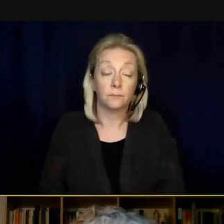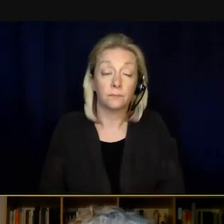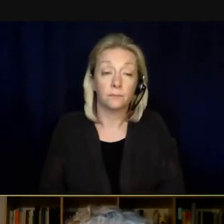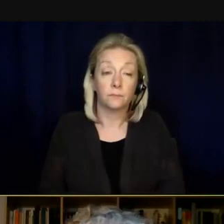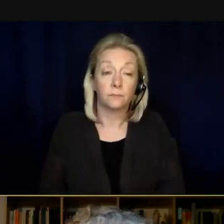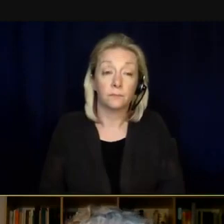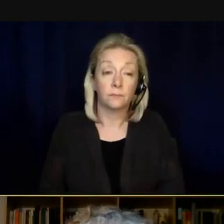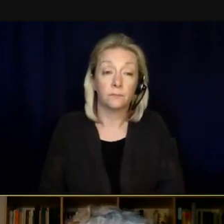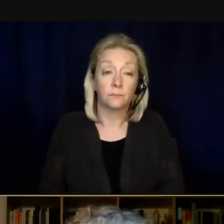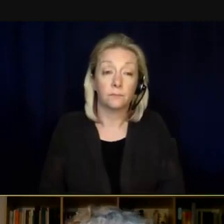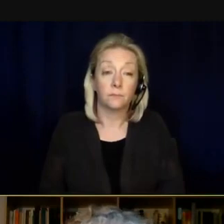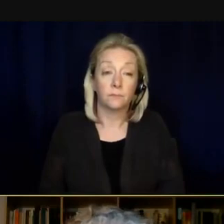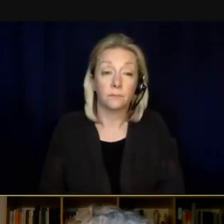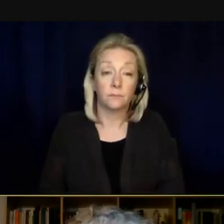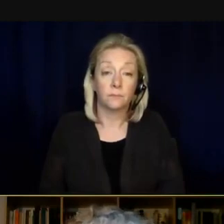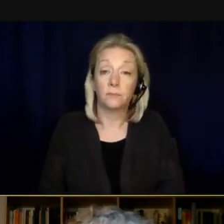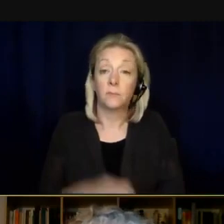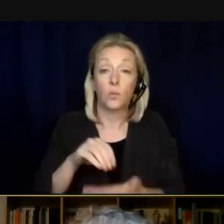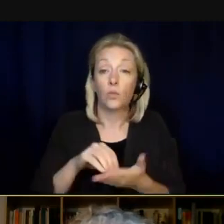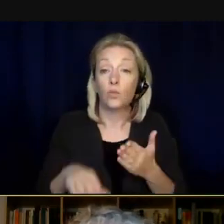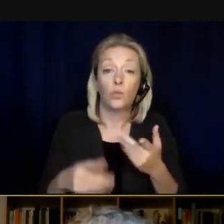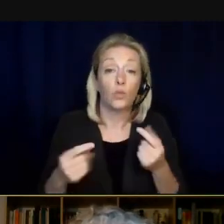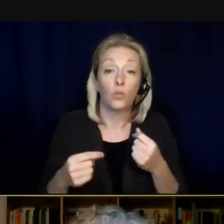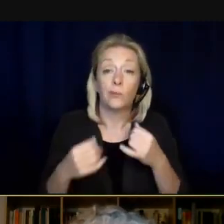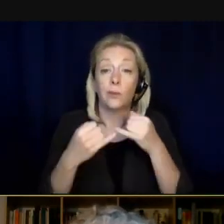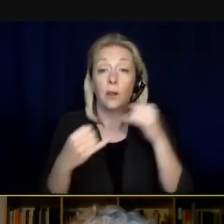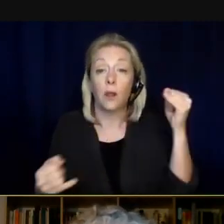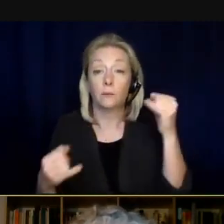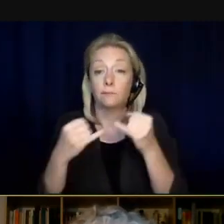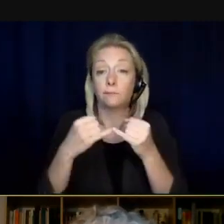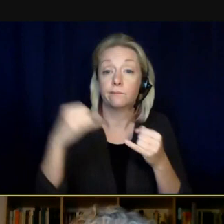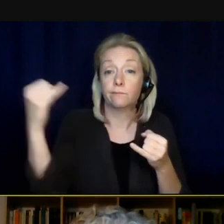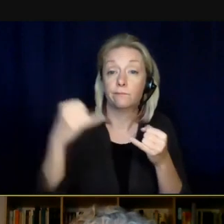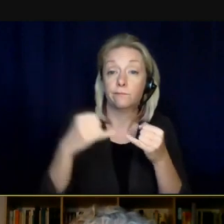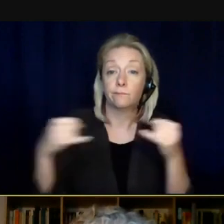So the kids just have to draw lines to whatever is